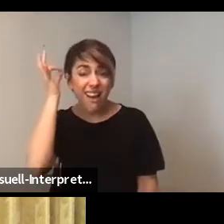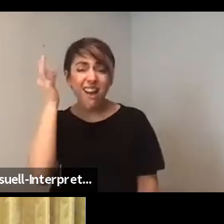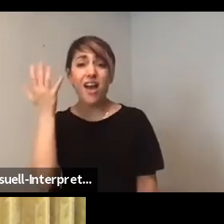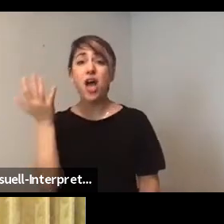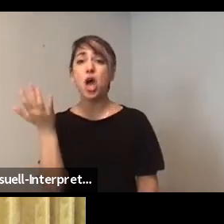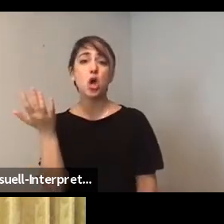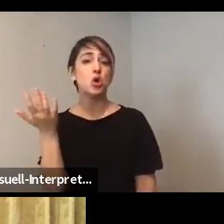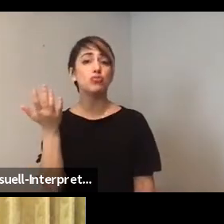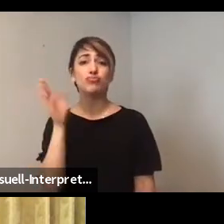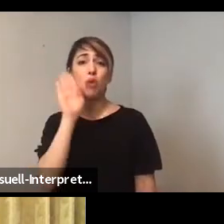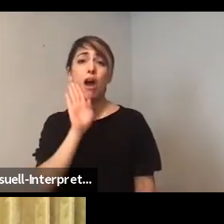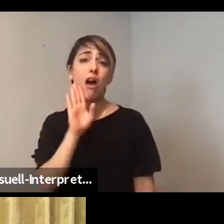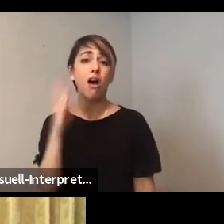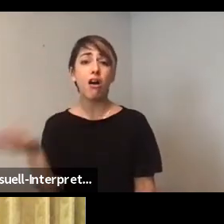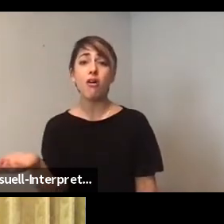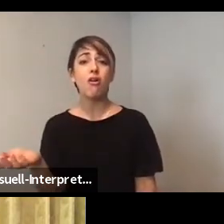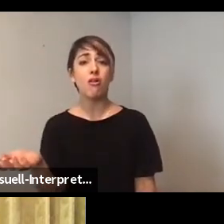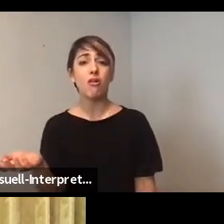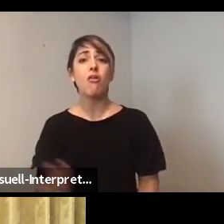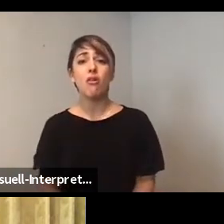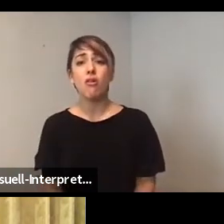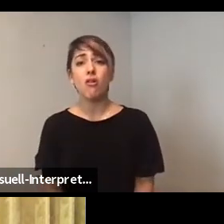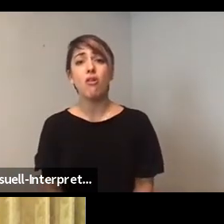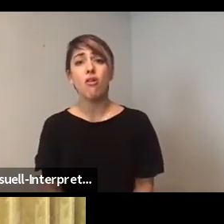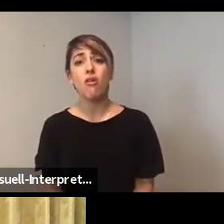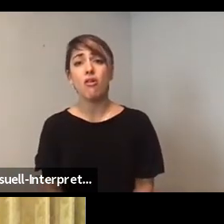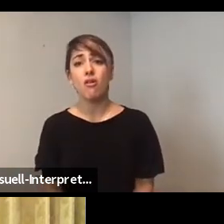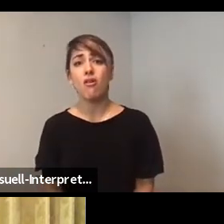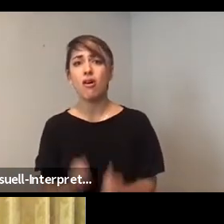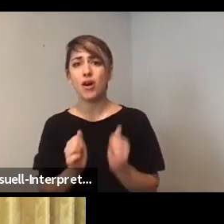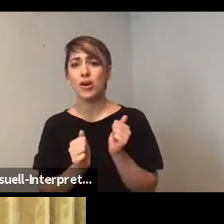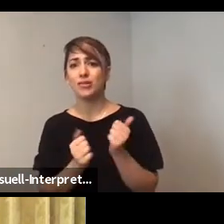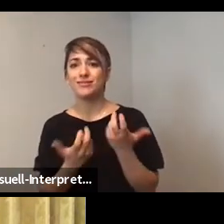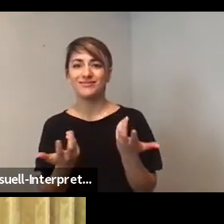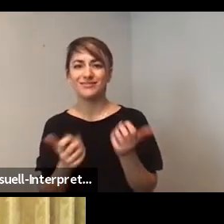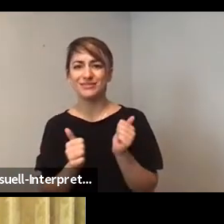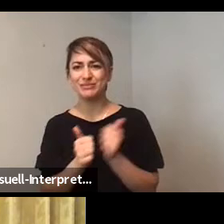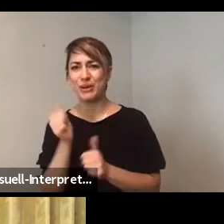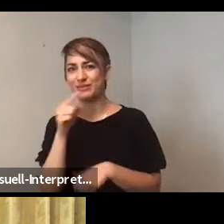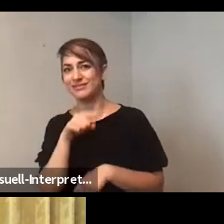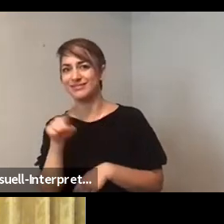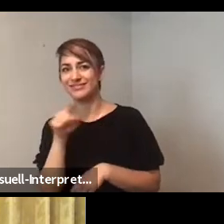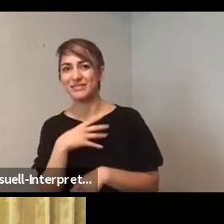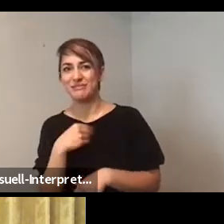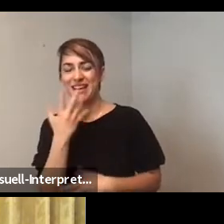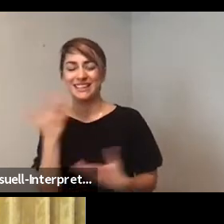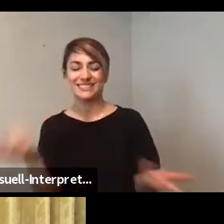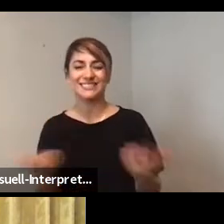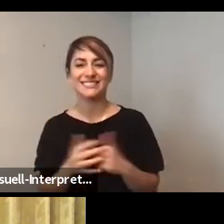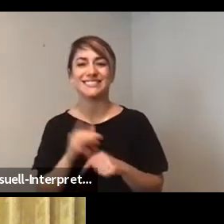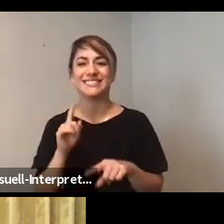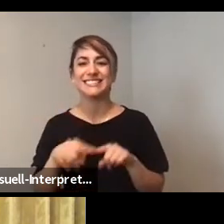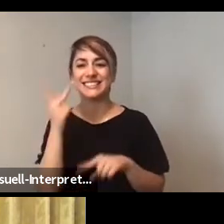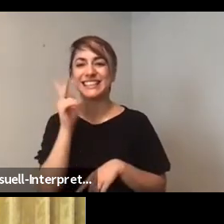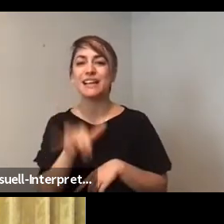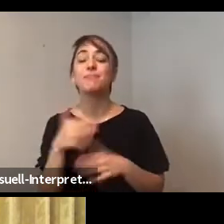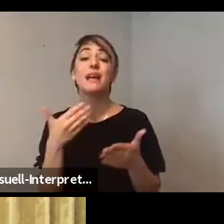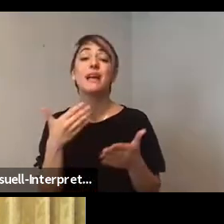and most of it already white, but you cannot see that. And I wear blue